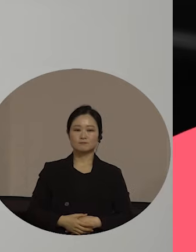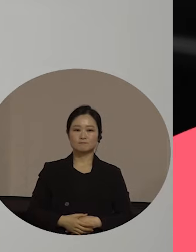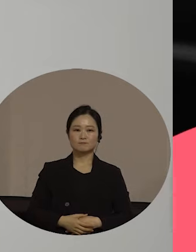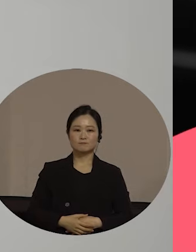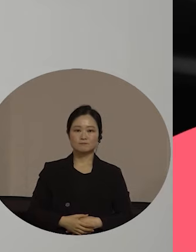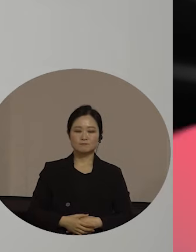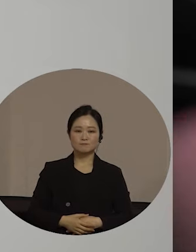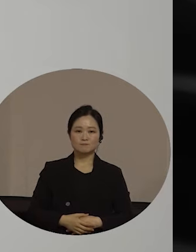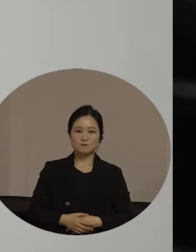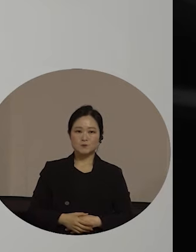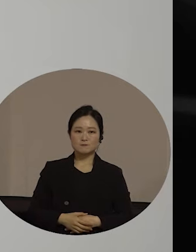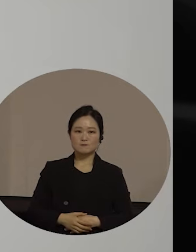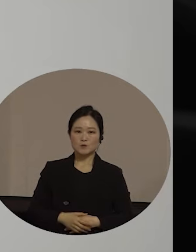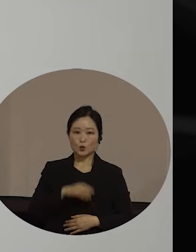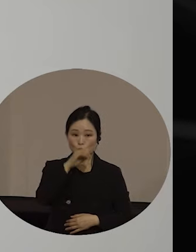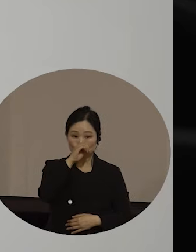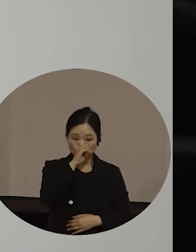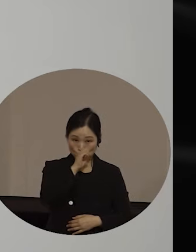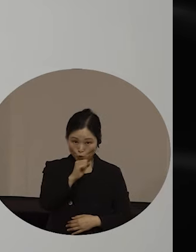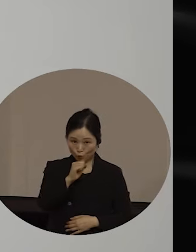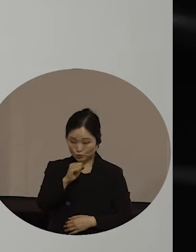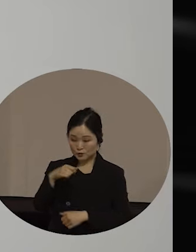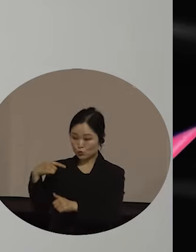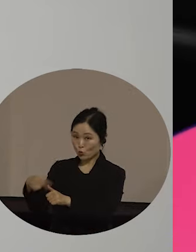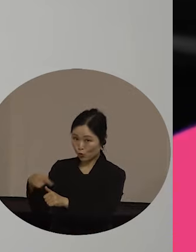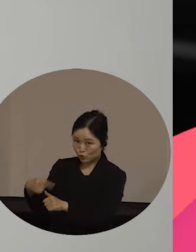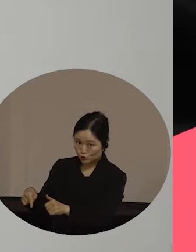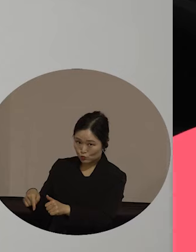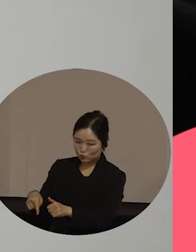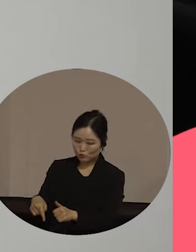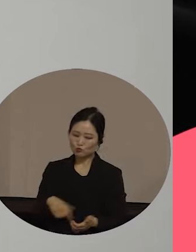words, accessibility or quality, from each other, because